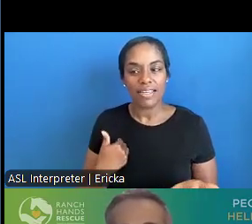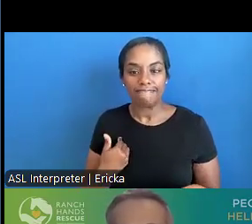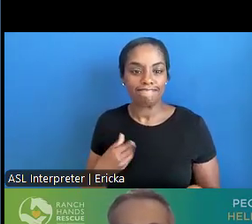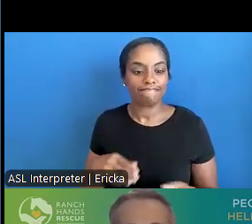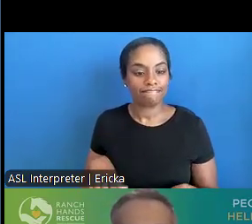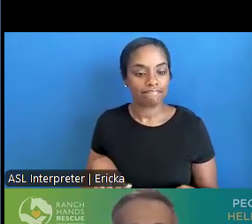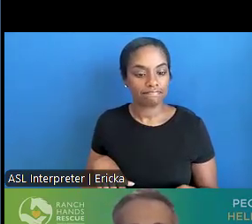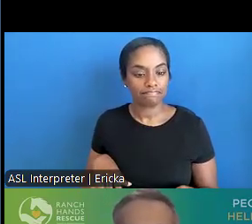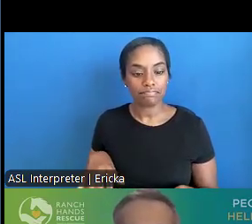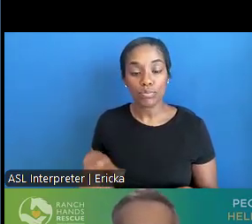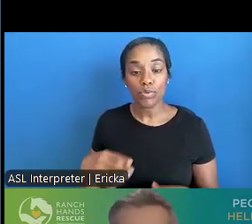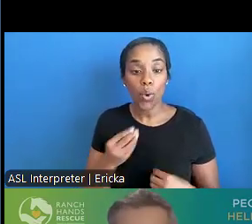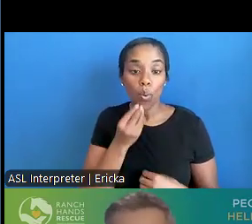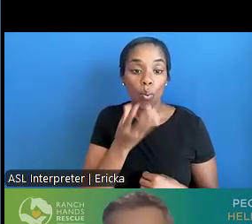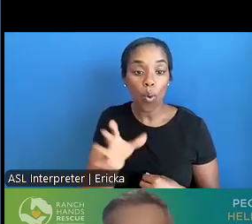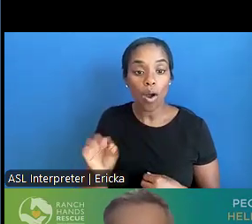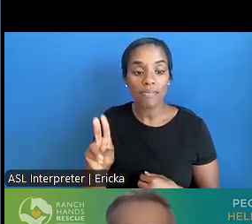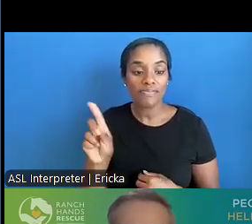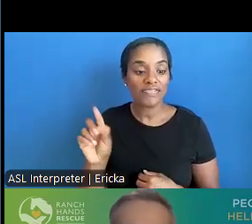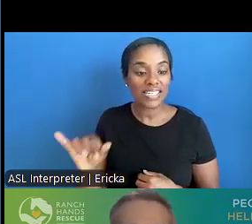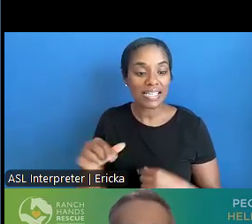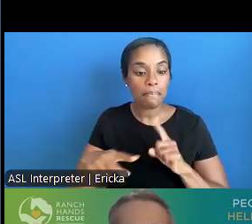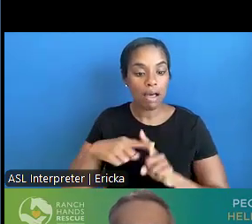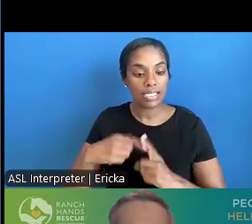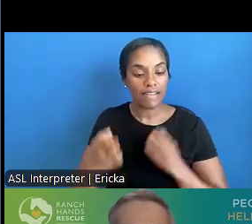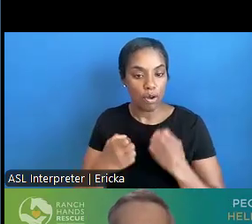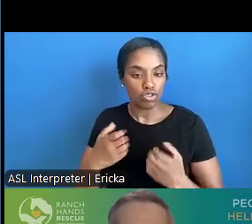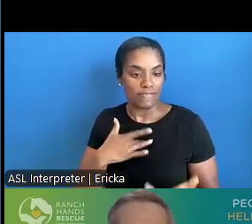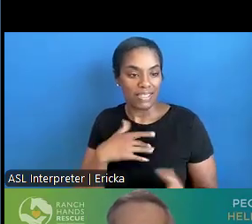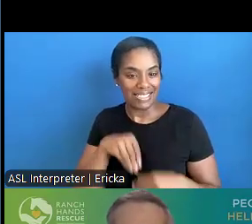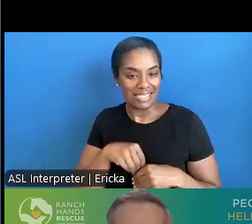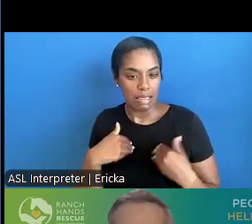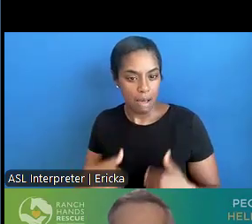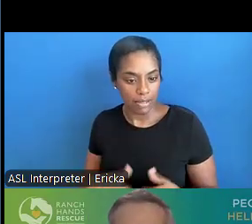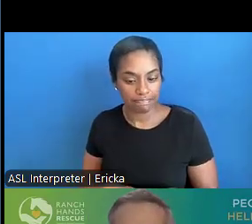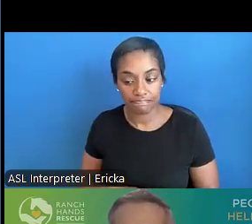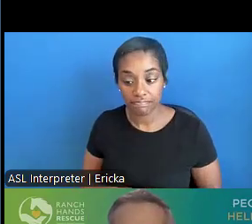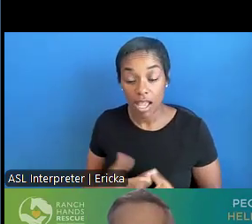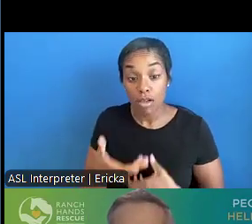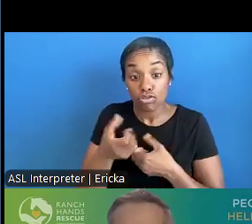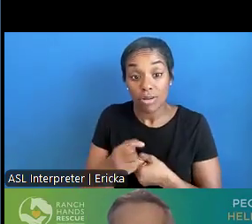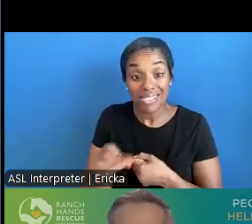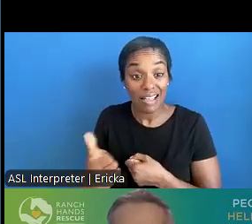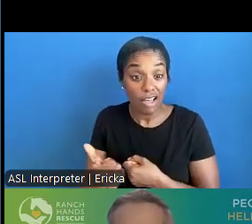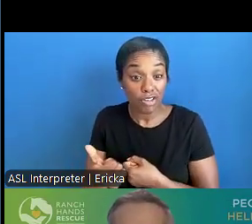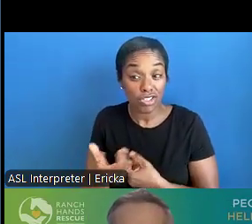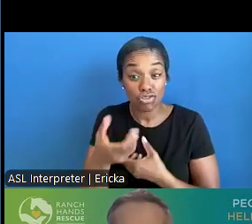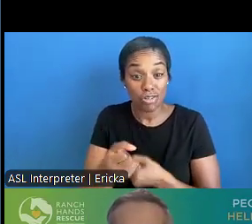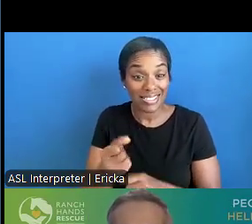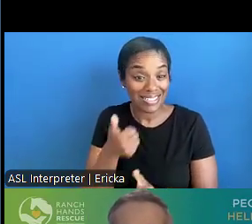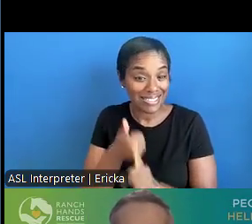or sensations in the body. Okay. So trusting others is not equivalent to trusting self, as I said